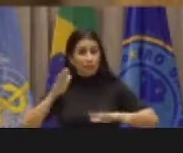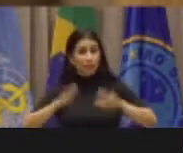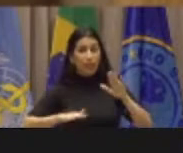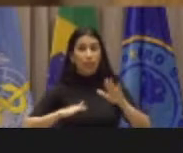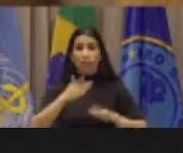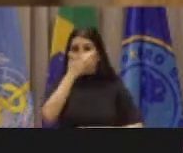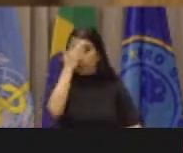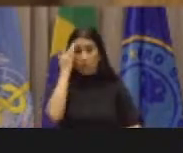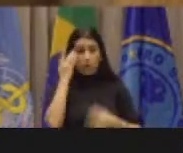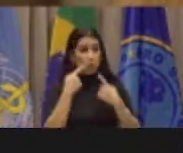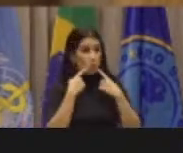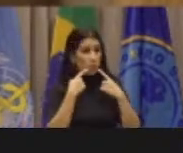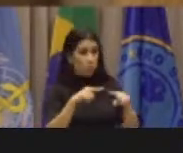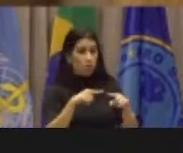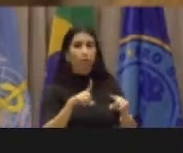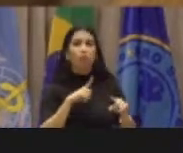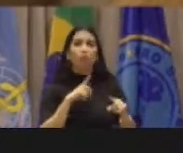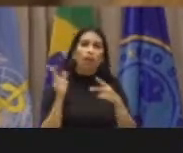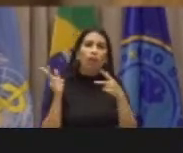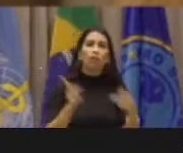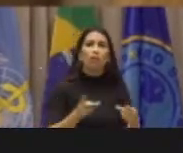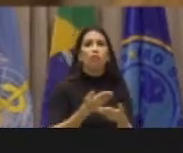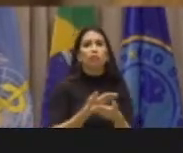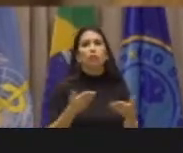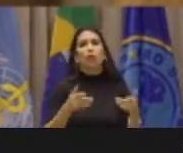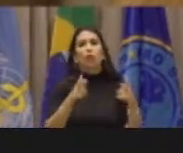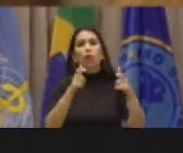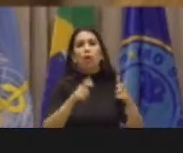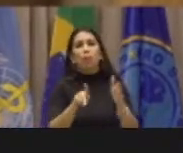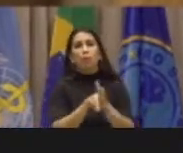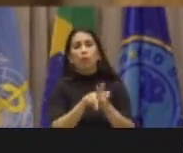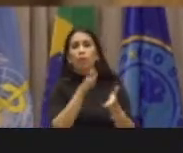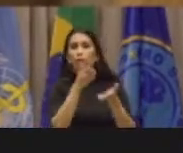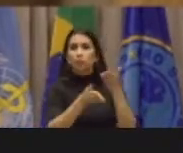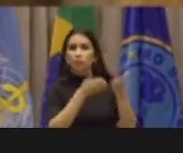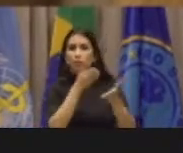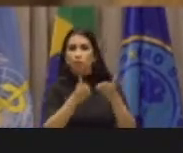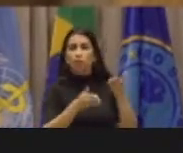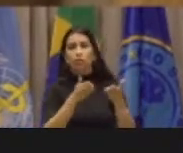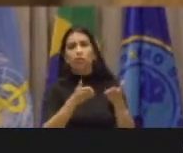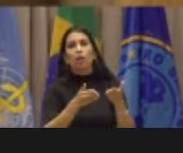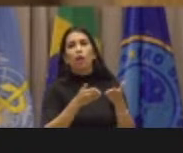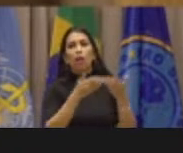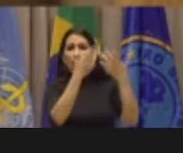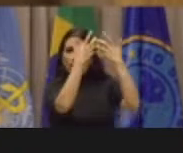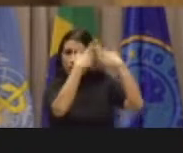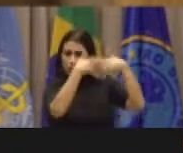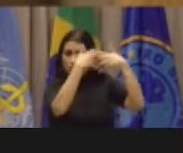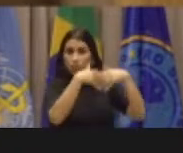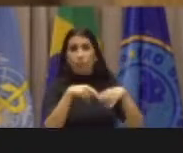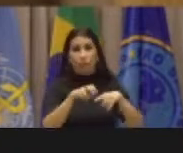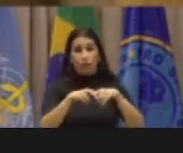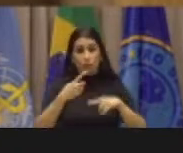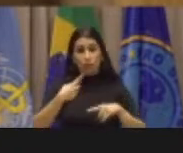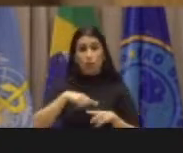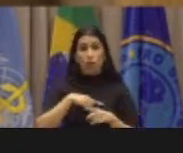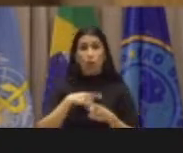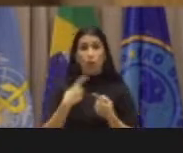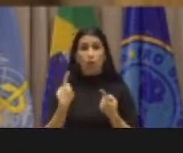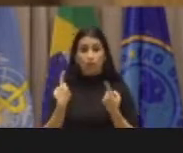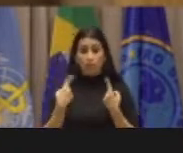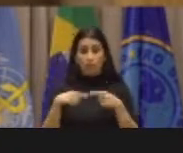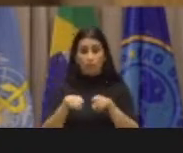Depending on what the patient complained, we would take it to a specific lab of neurology. It was not so